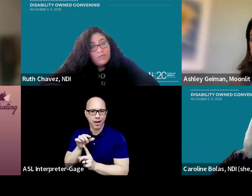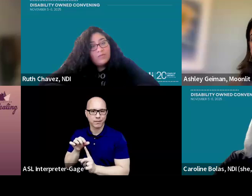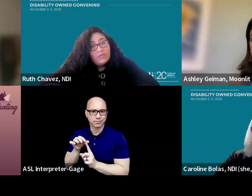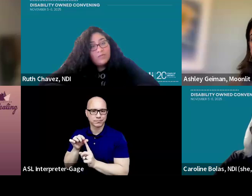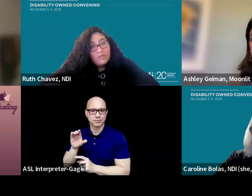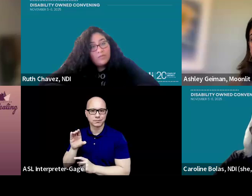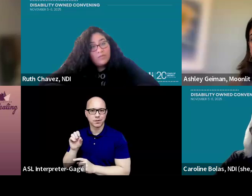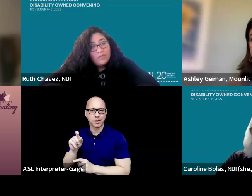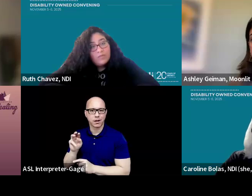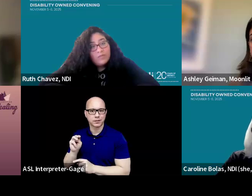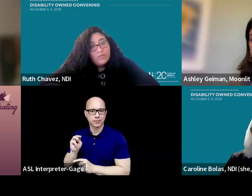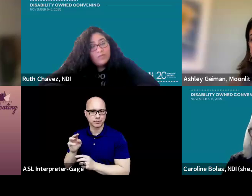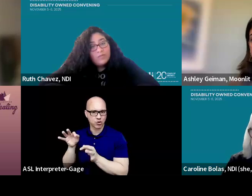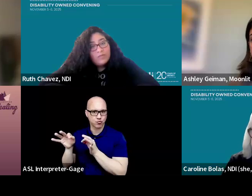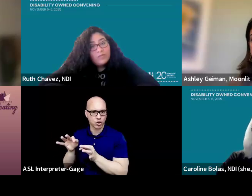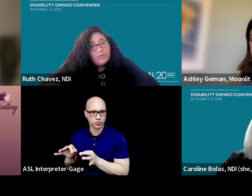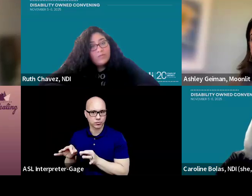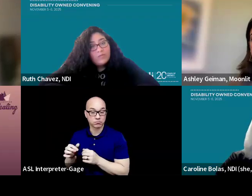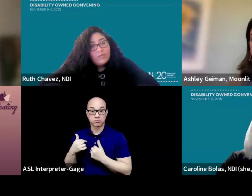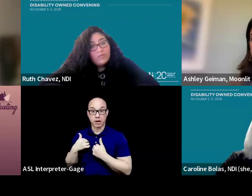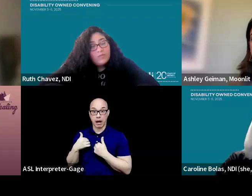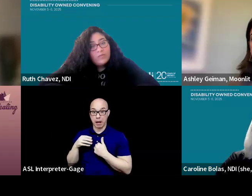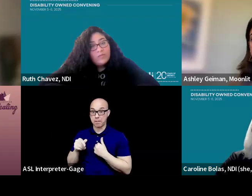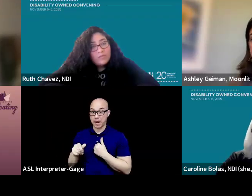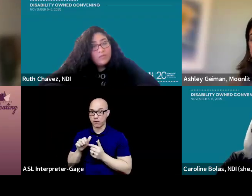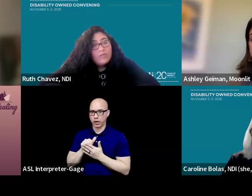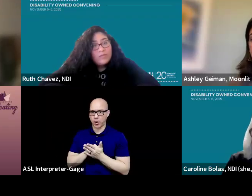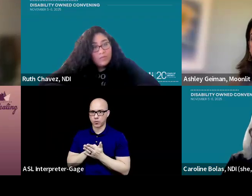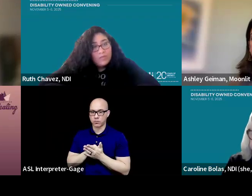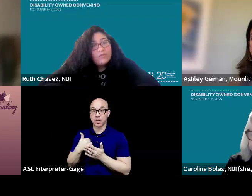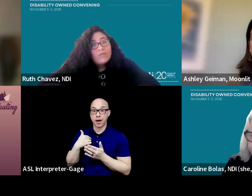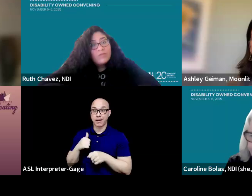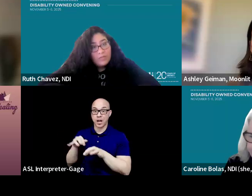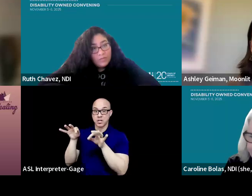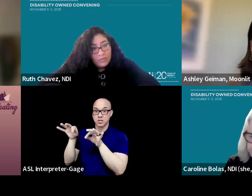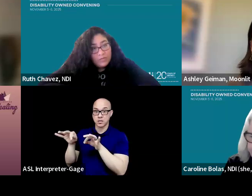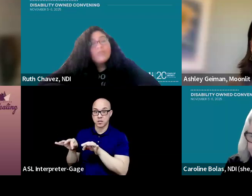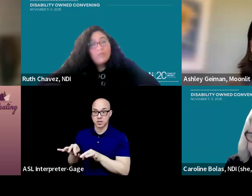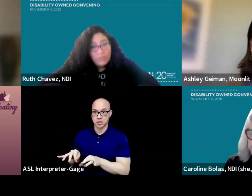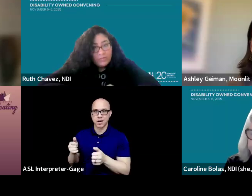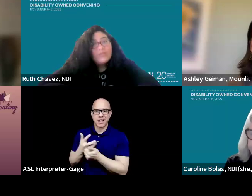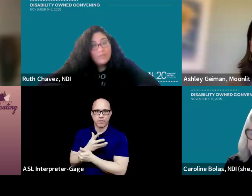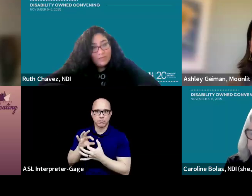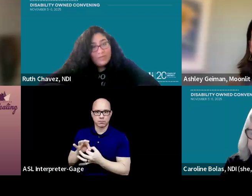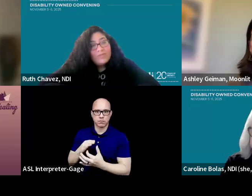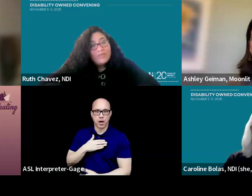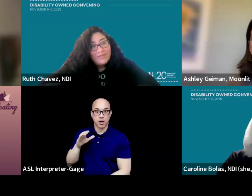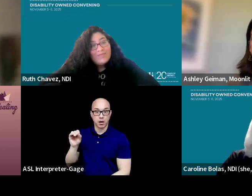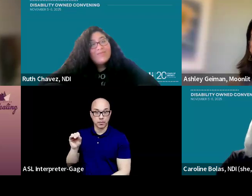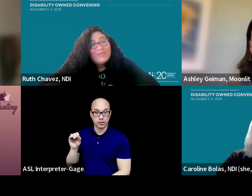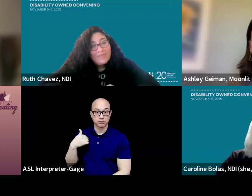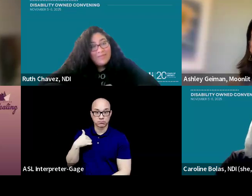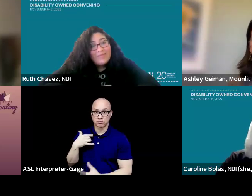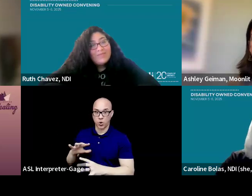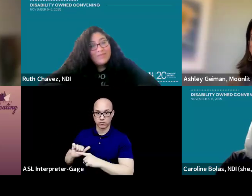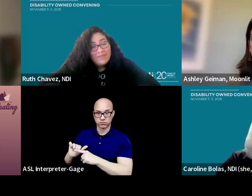have the paid version and I'm able to put in the custom instructions, everything about my company. And I've already trained it